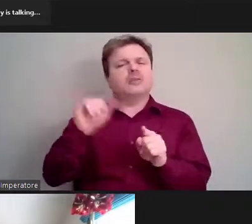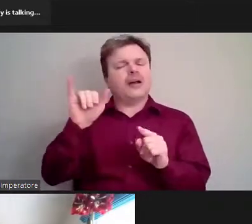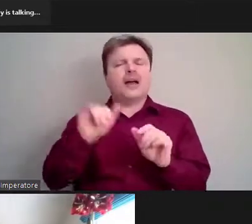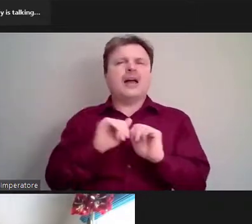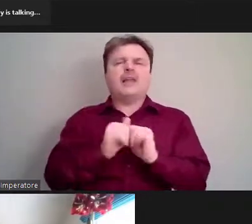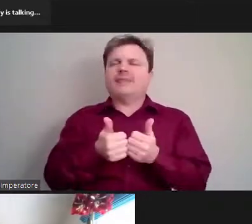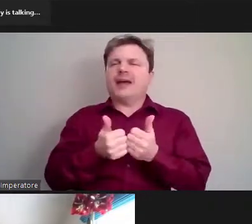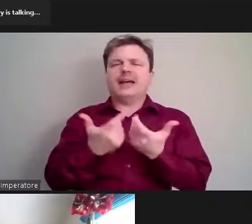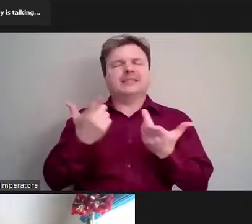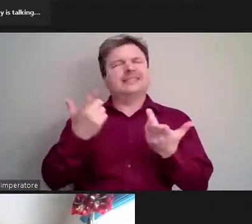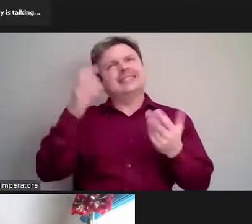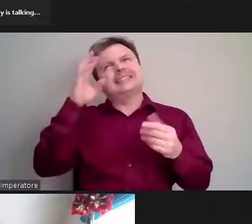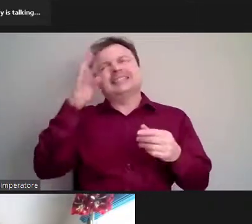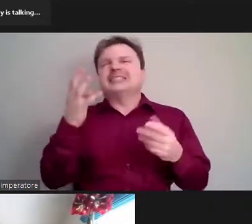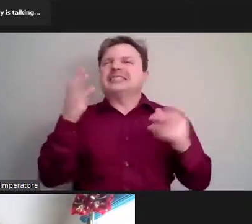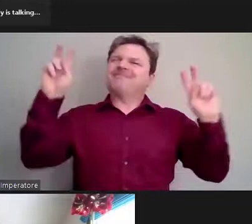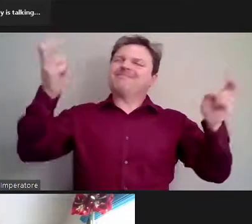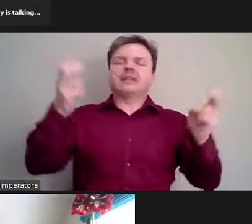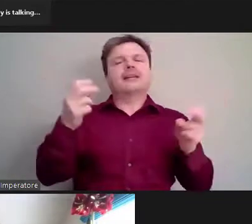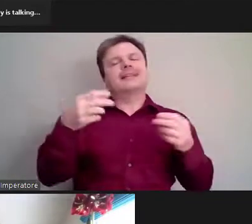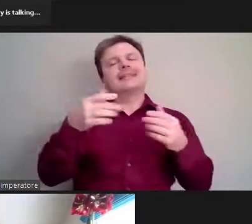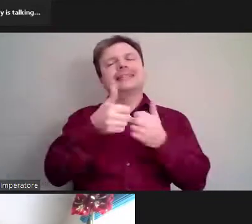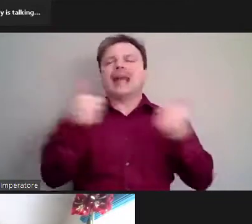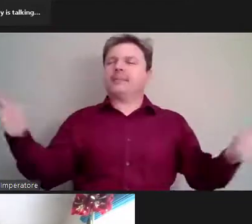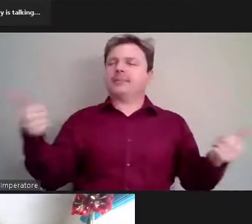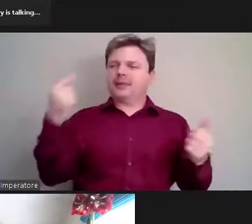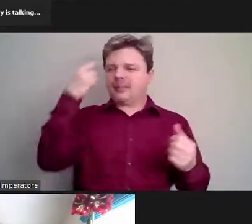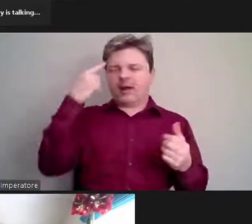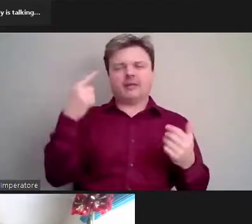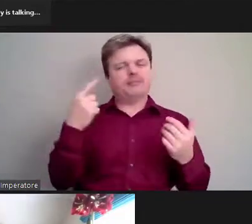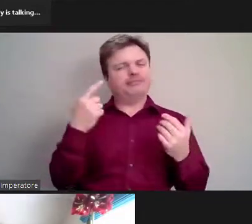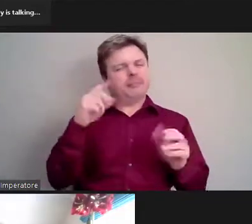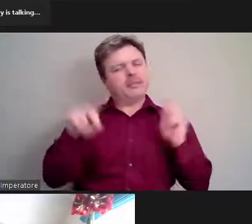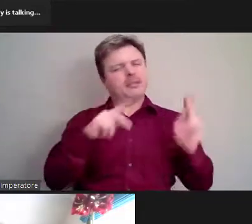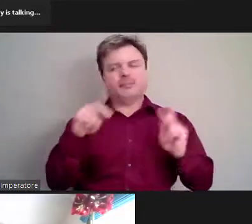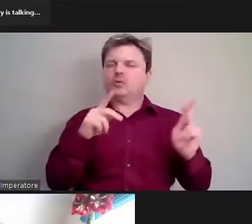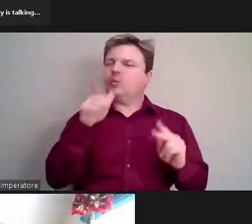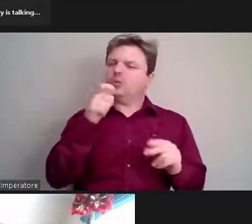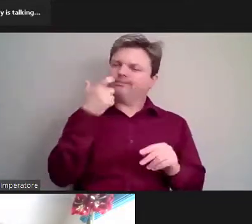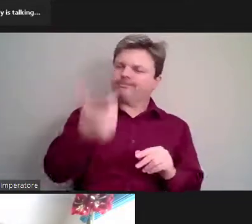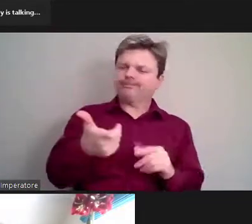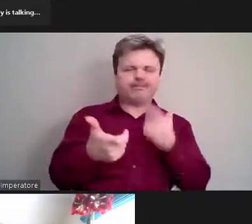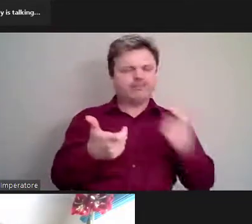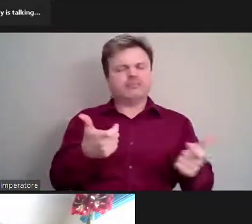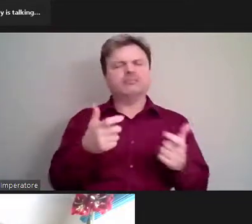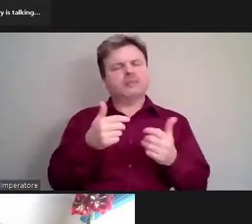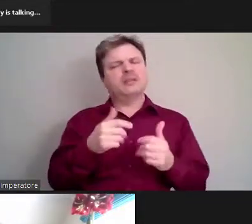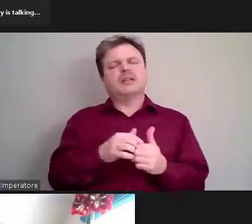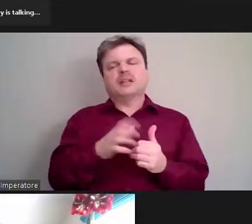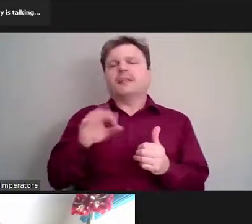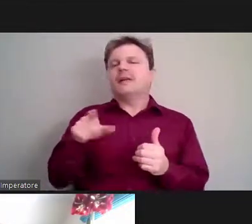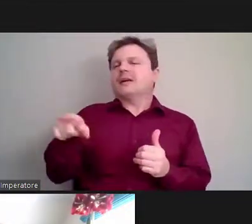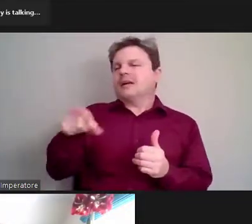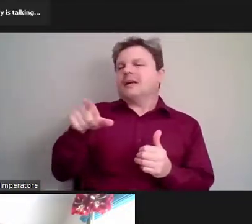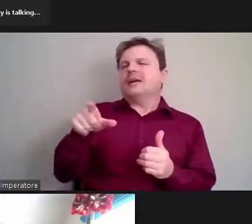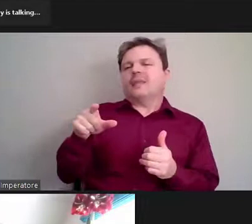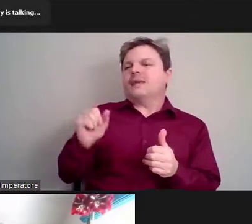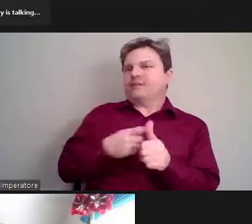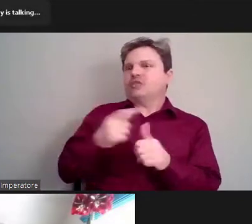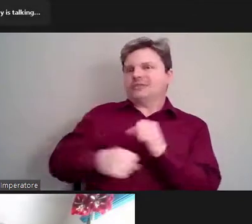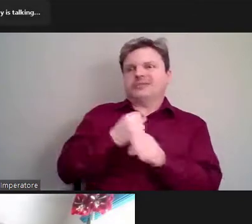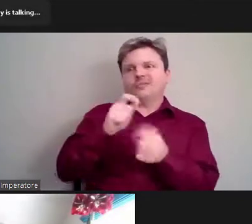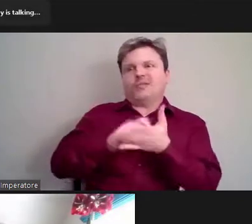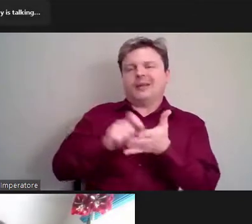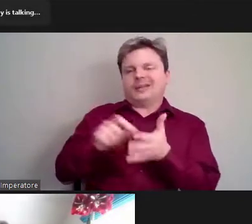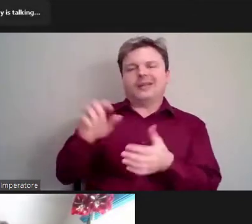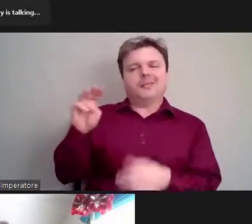gap in thinking about audience, which is a primary concern of first year writing. Margaret, you're a rec comp person, you know that.